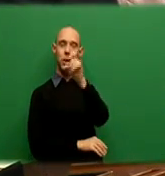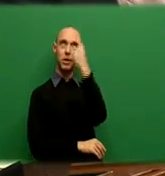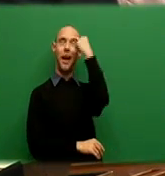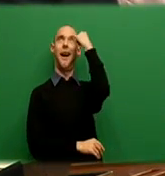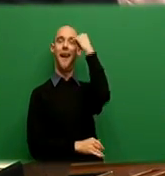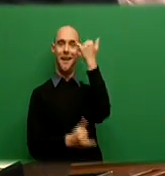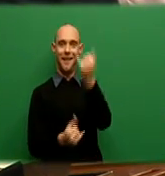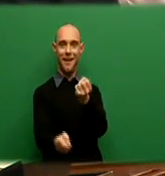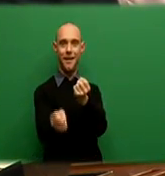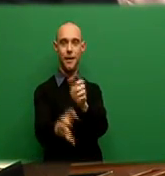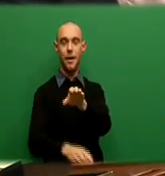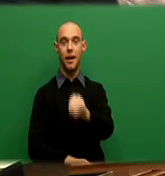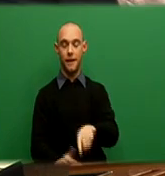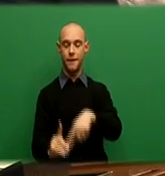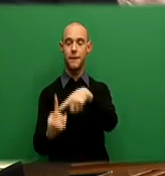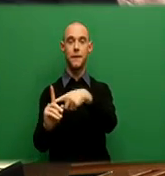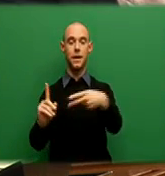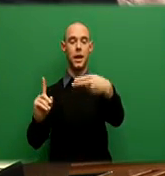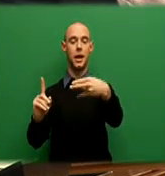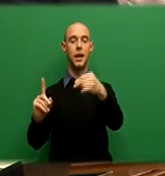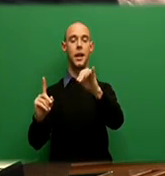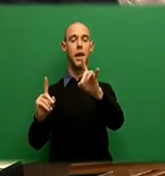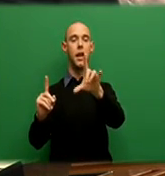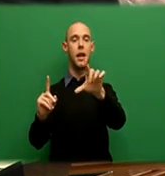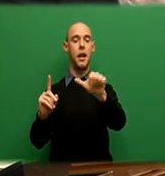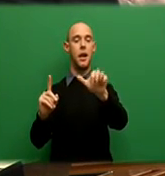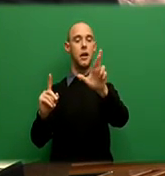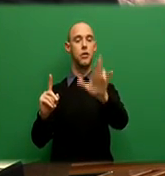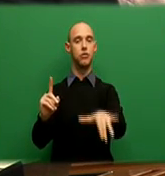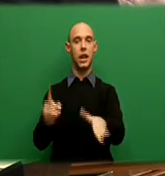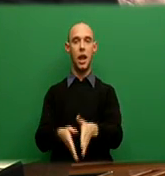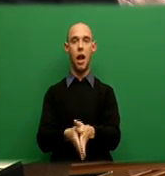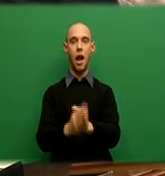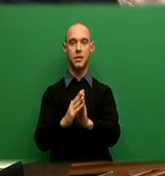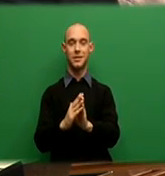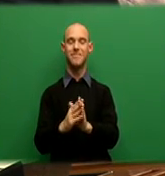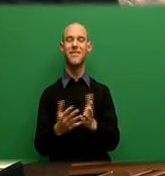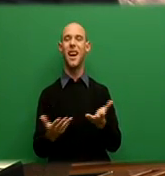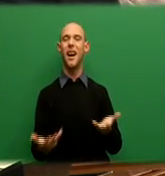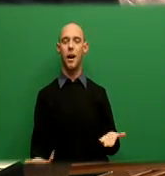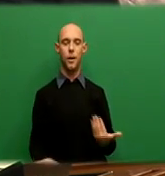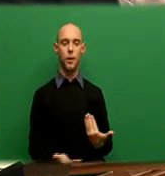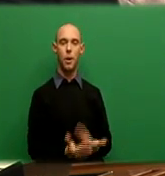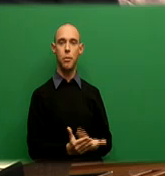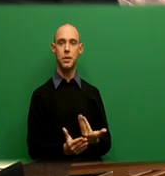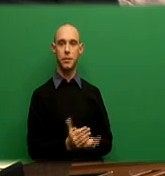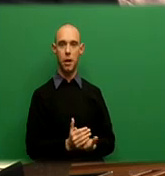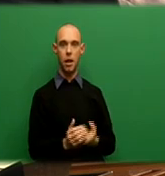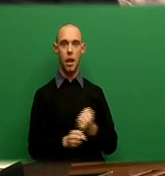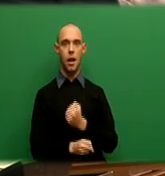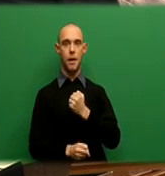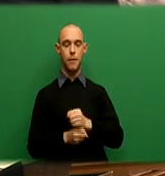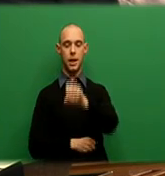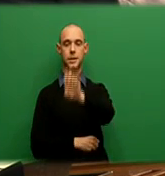now. Hillary raised the issue of modeling and possible downgrades to